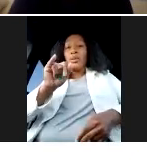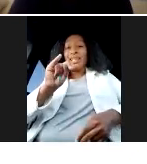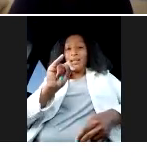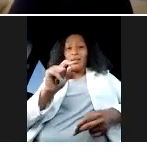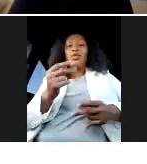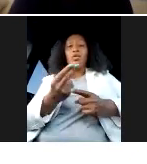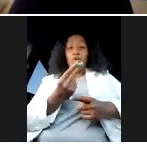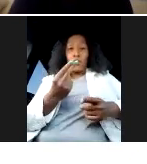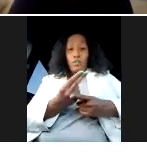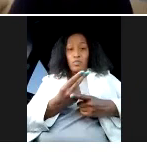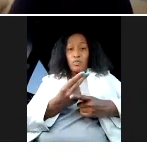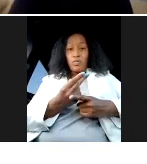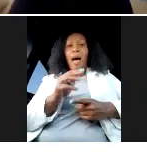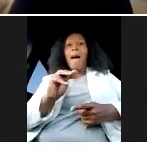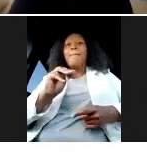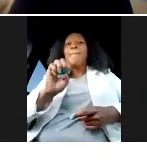Okay.